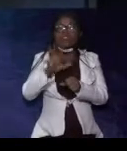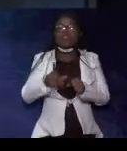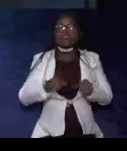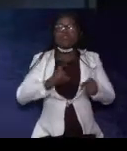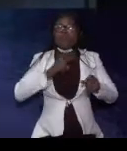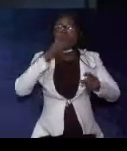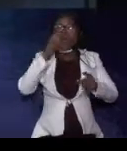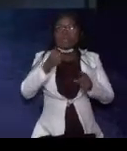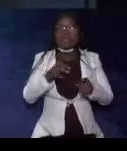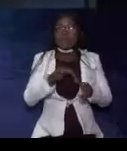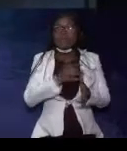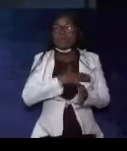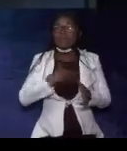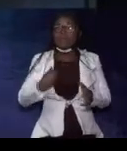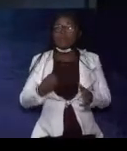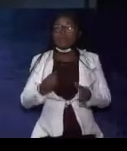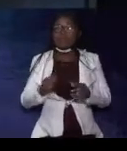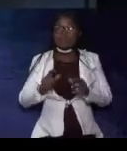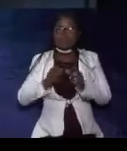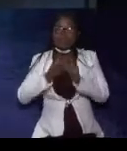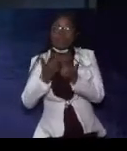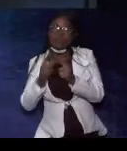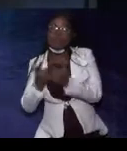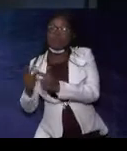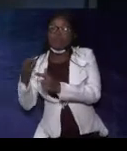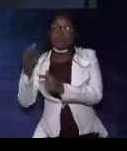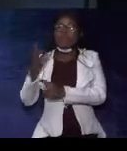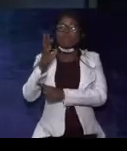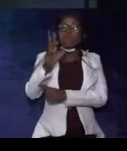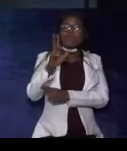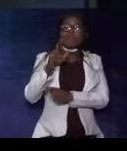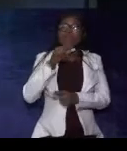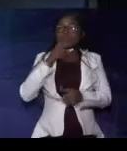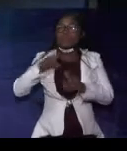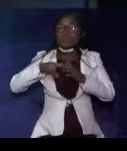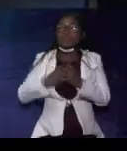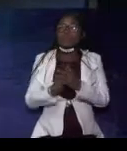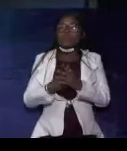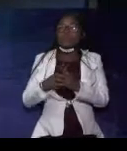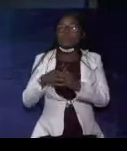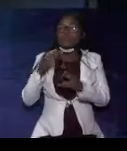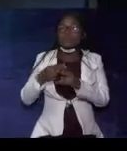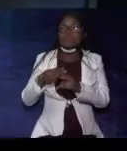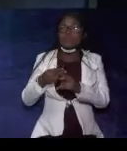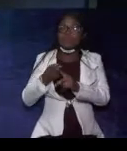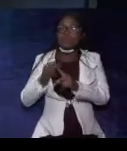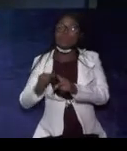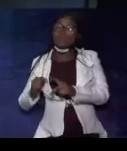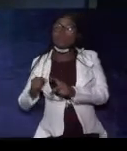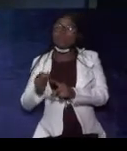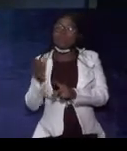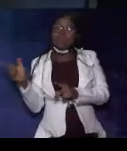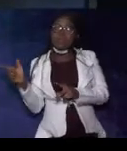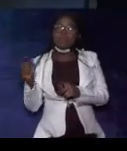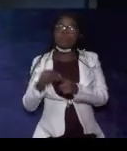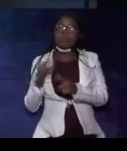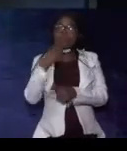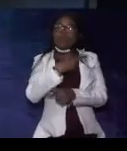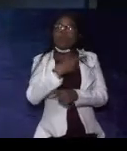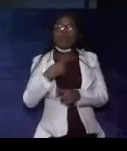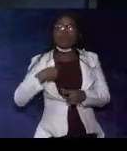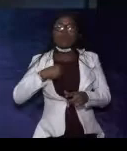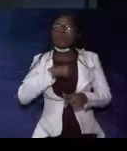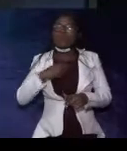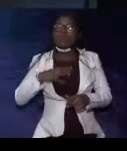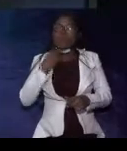we have done that exactly. Now that you have given space between groups of 3, you now need to name each. Do we begin naming ones from here